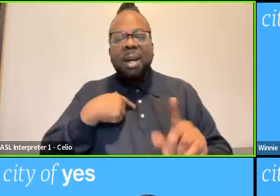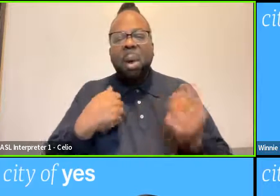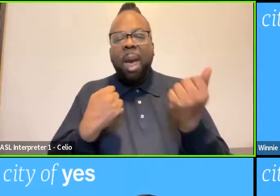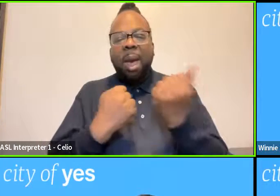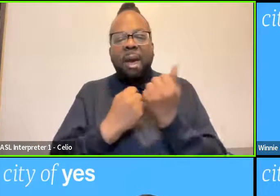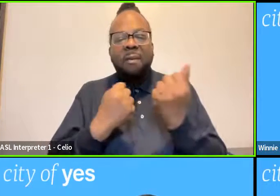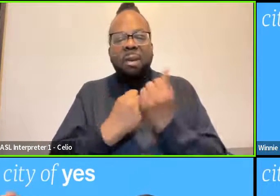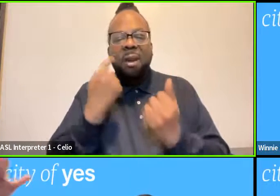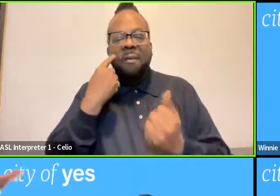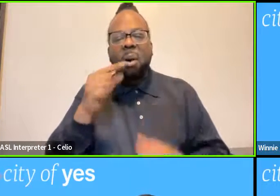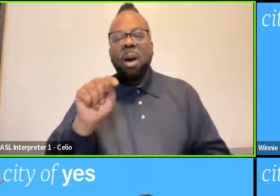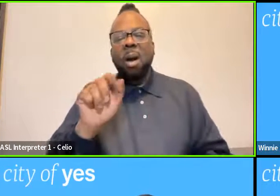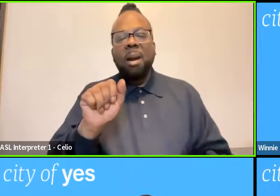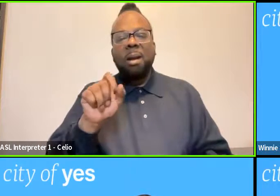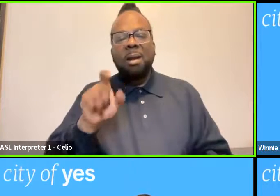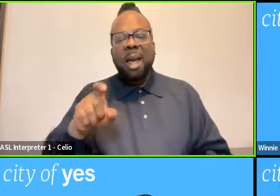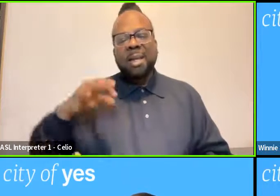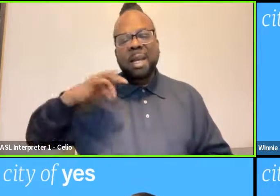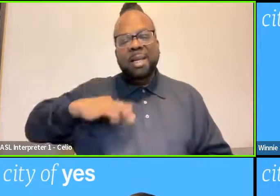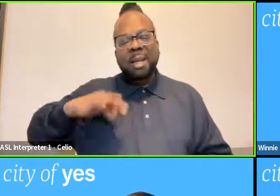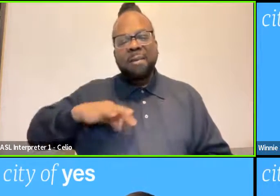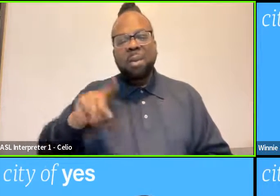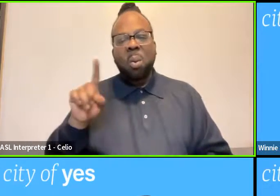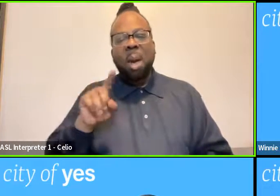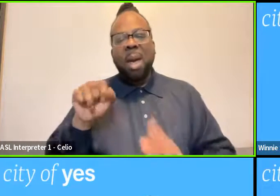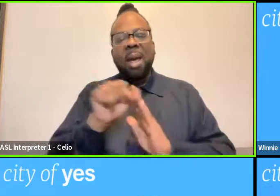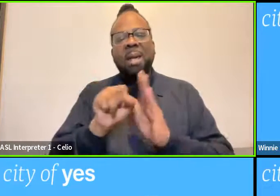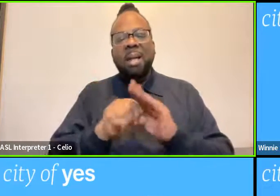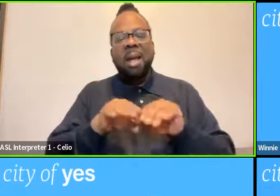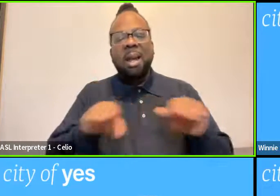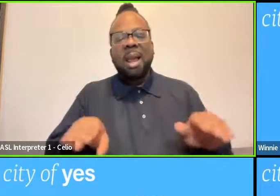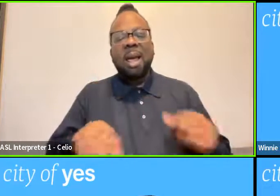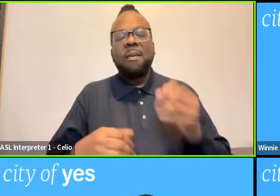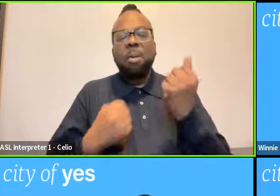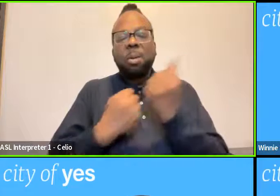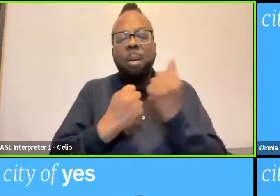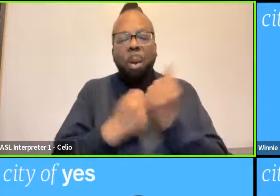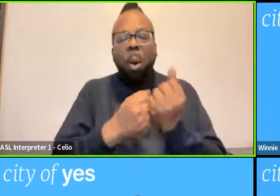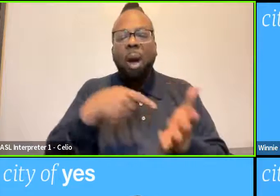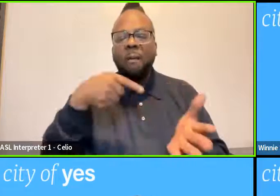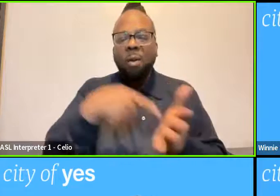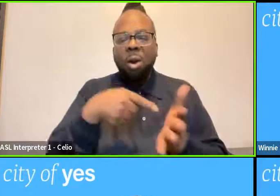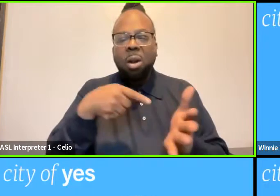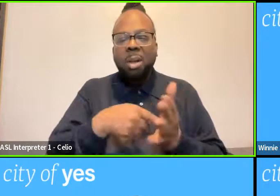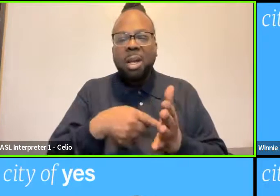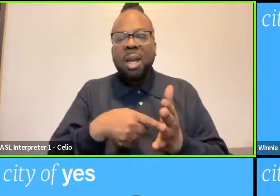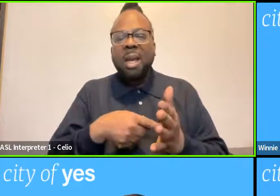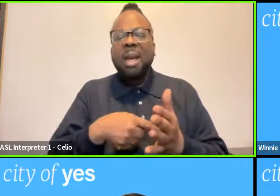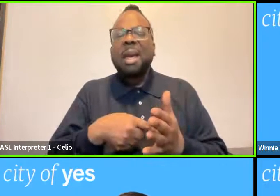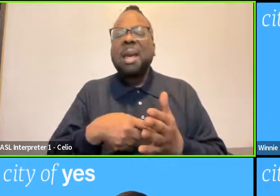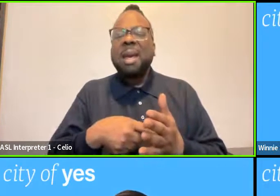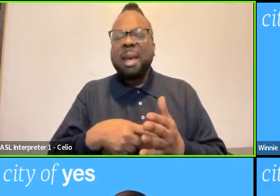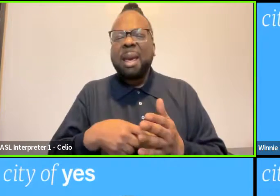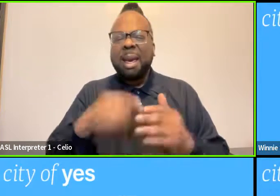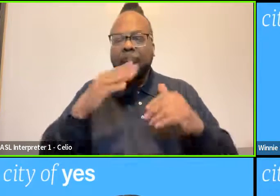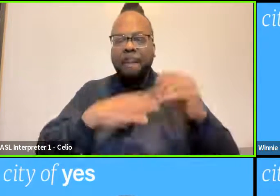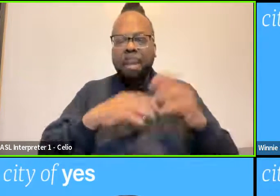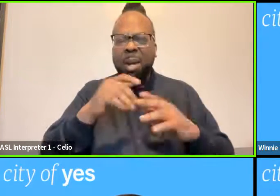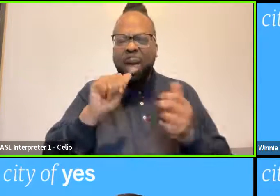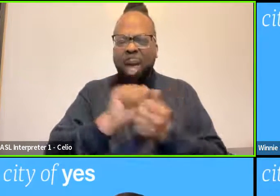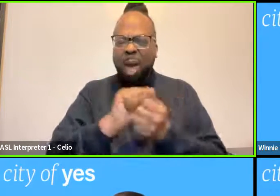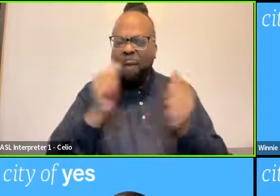a tax incentive at the state level to support affordability in office conversions. Mhm. We don't have the